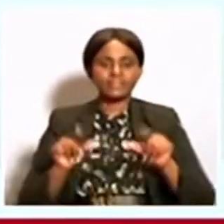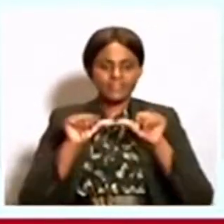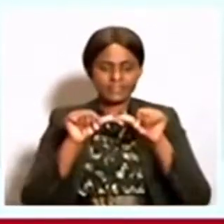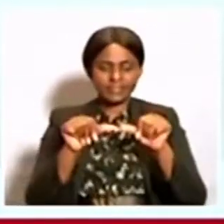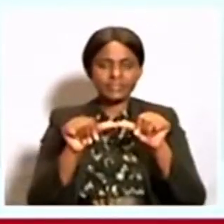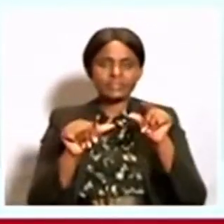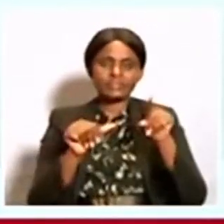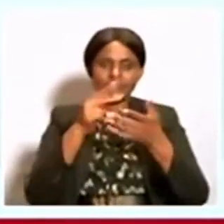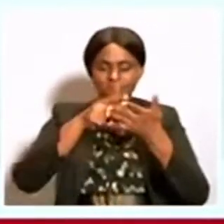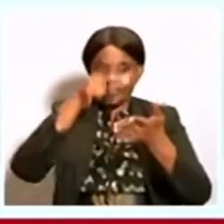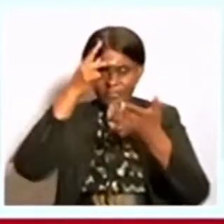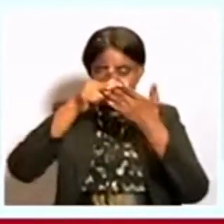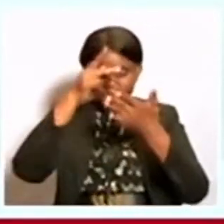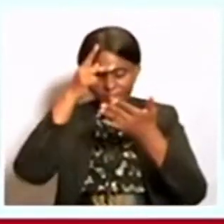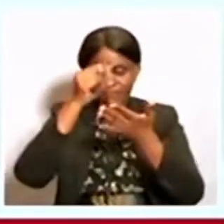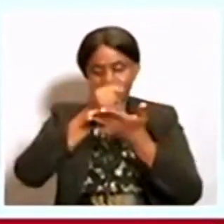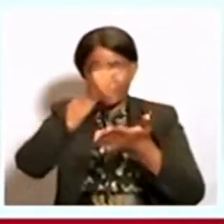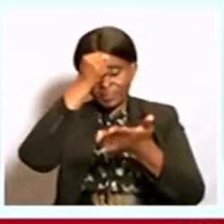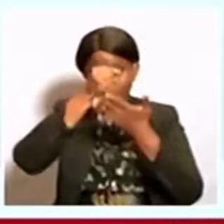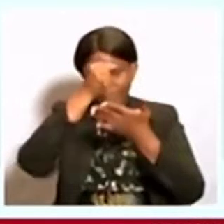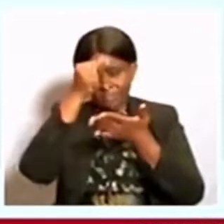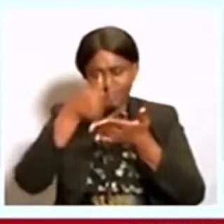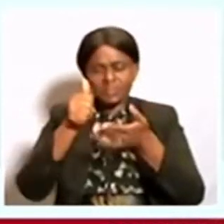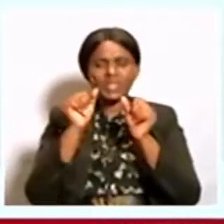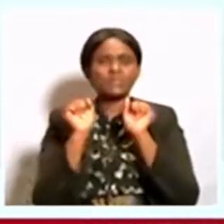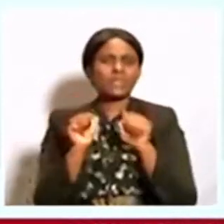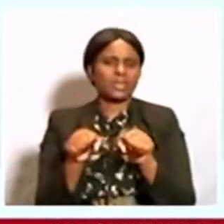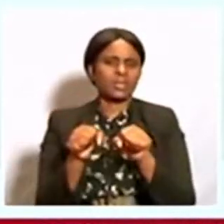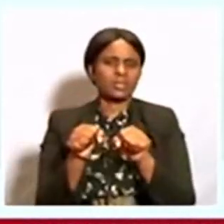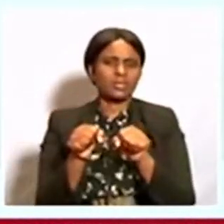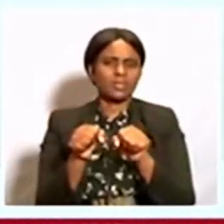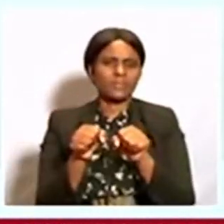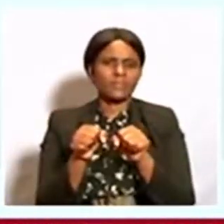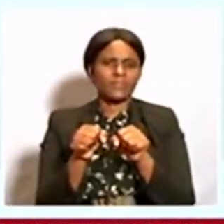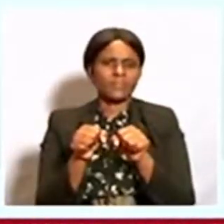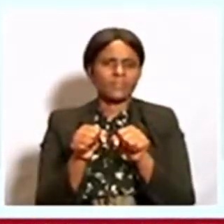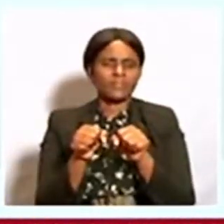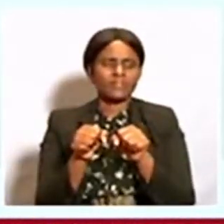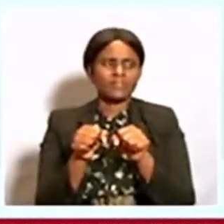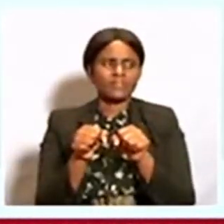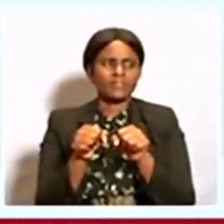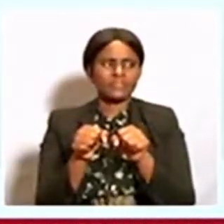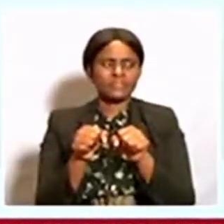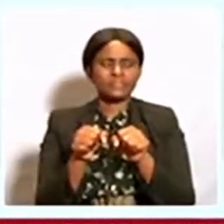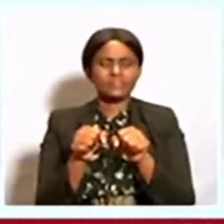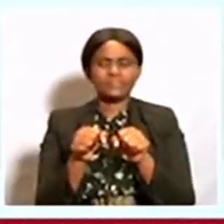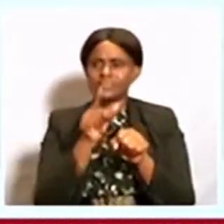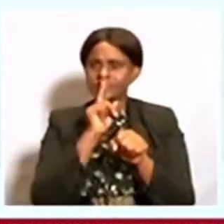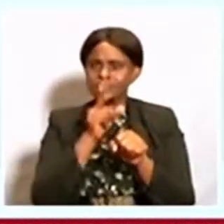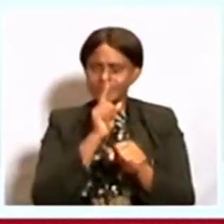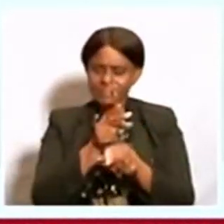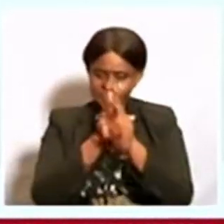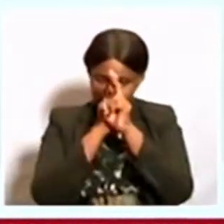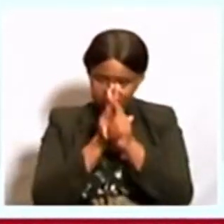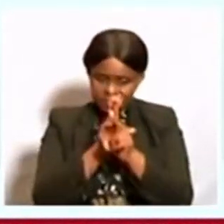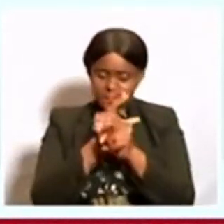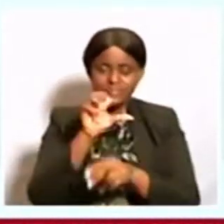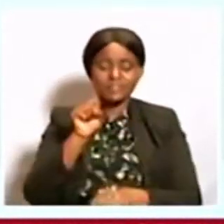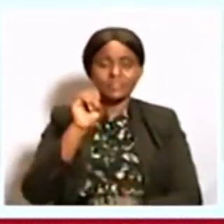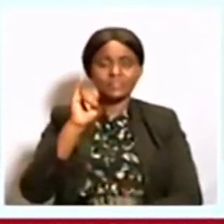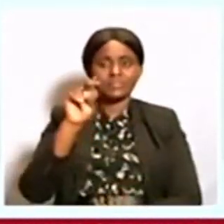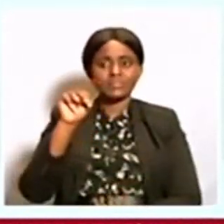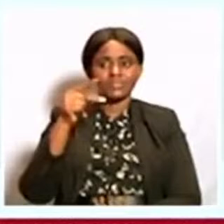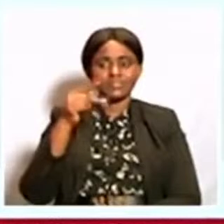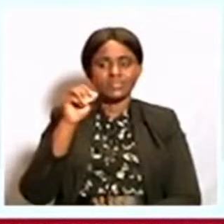that pupil or student is still eligible. I think that's, isn't it, Honorable Ngombe? Exactly.